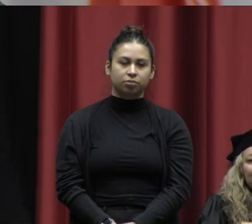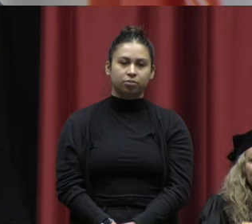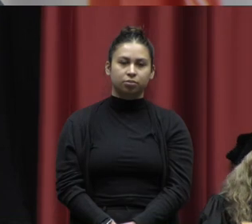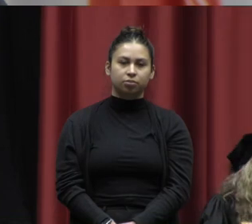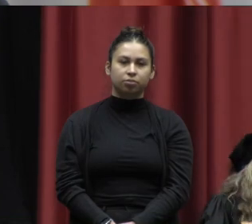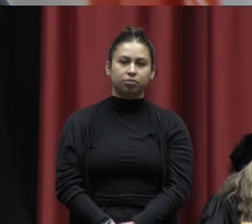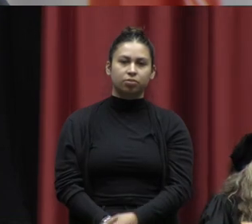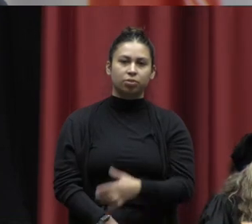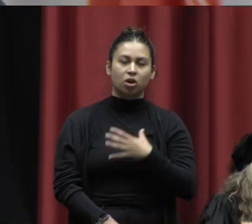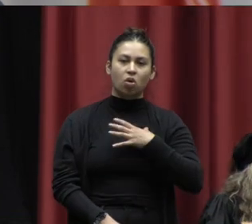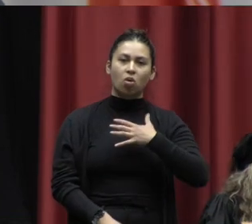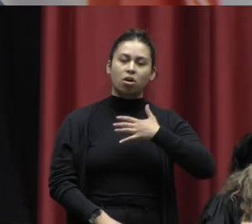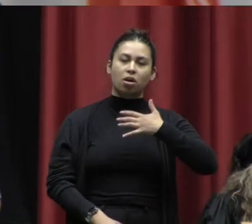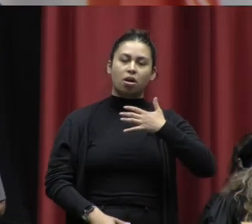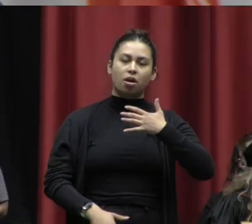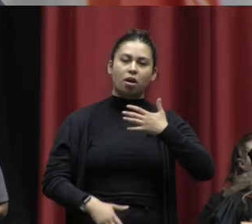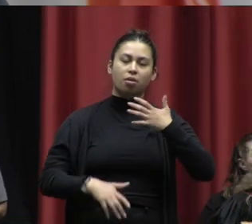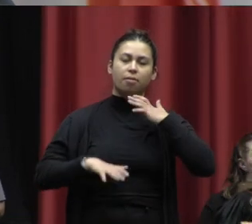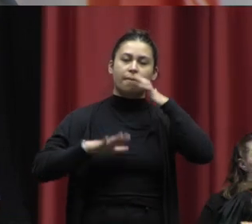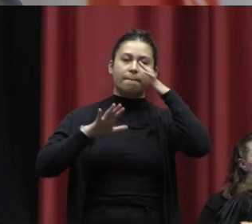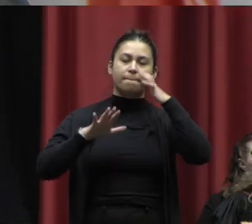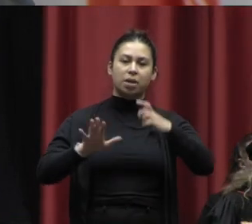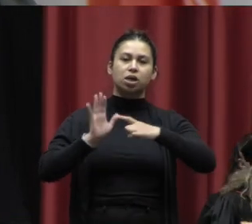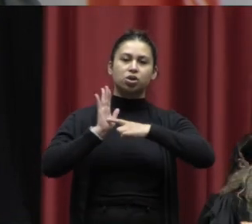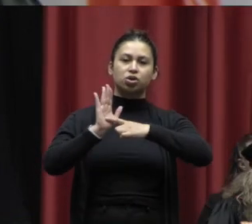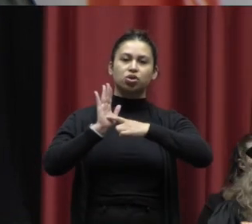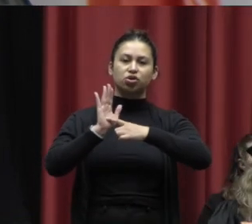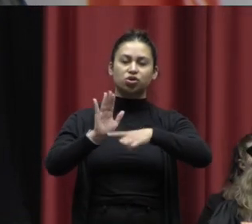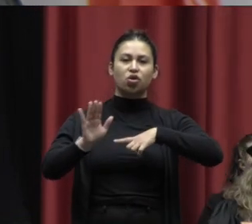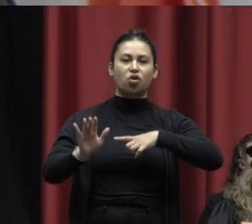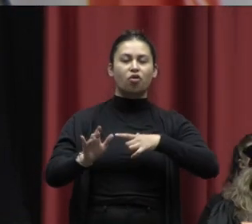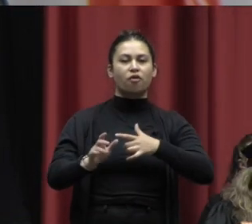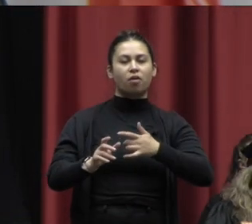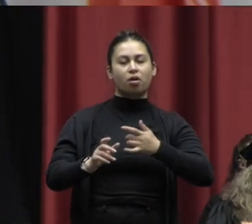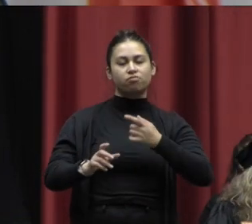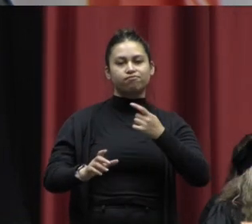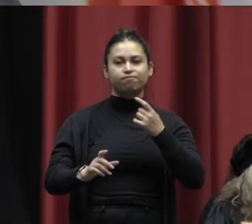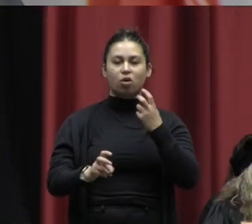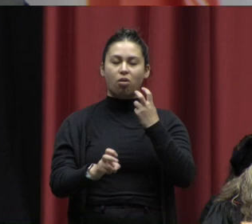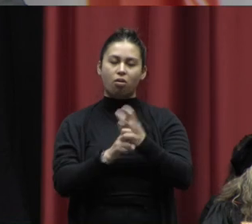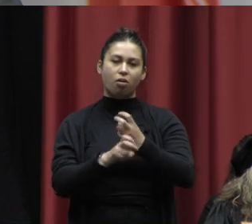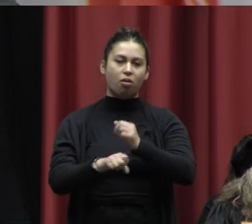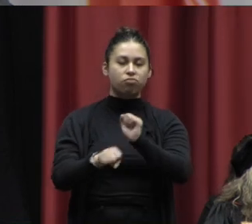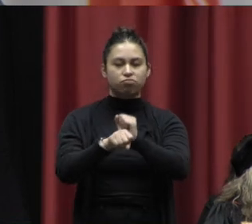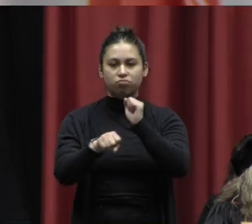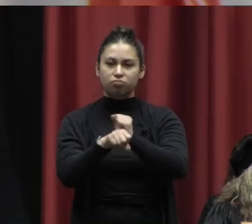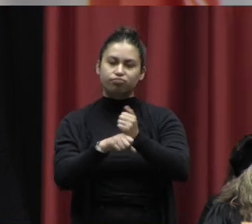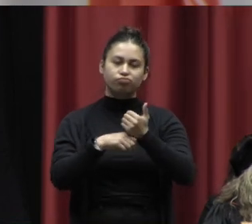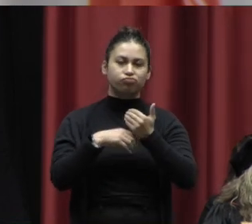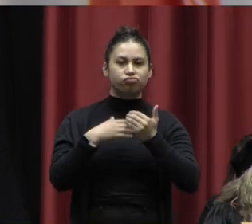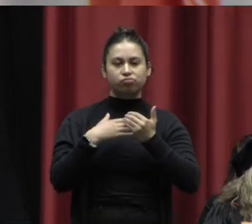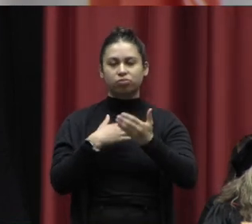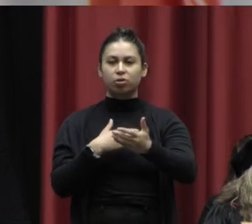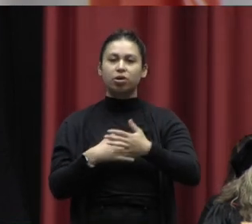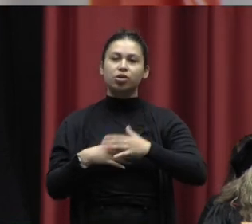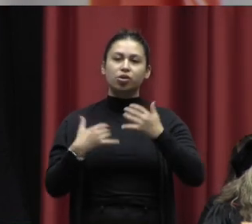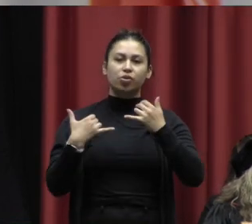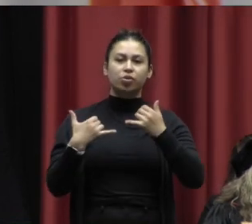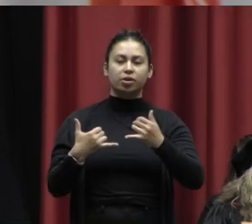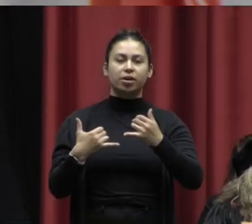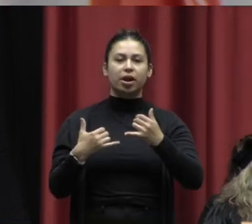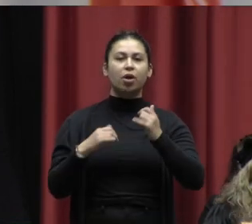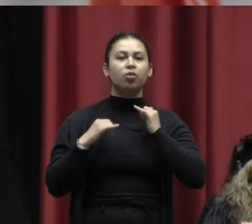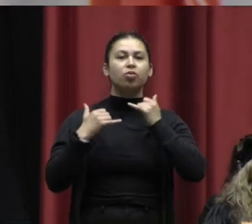What an amazing display of some exemplary hard work. And now on to the awarding of the